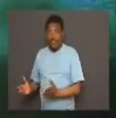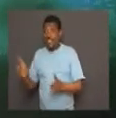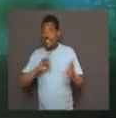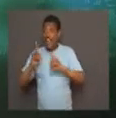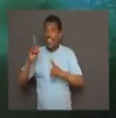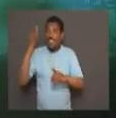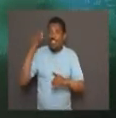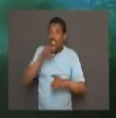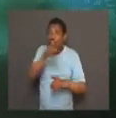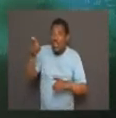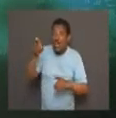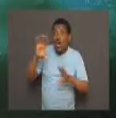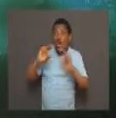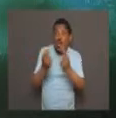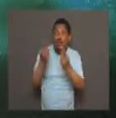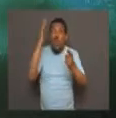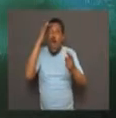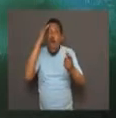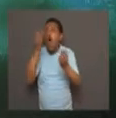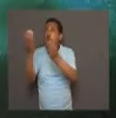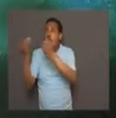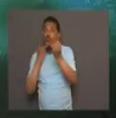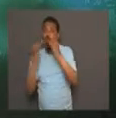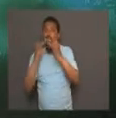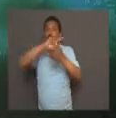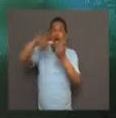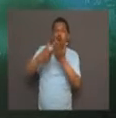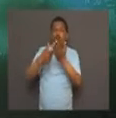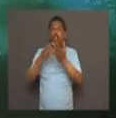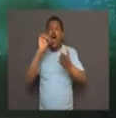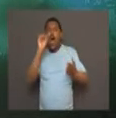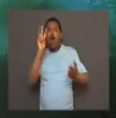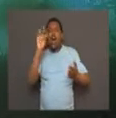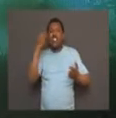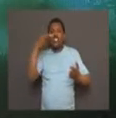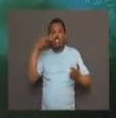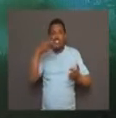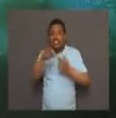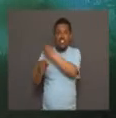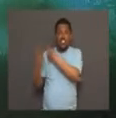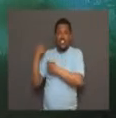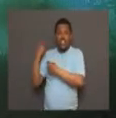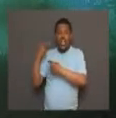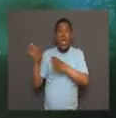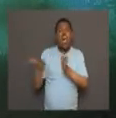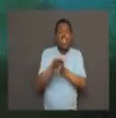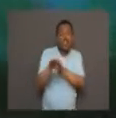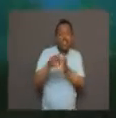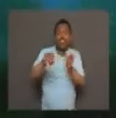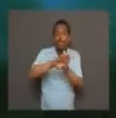Welcome back, students. Did your group know a lot of information about the Awash